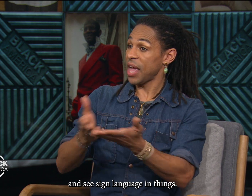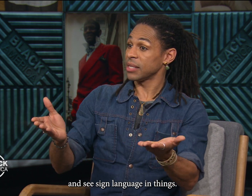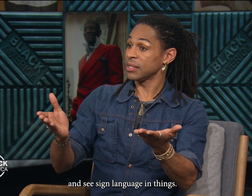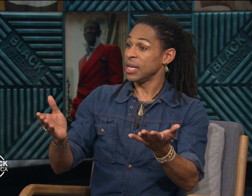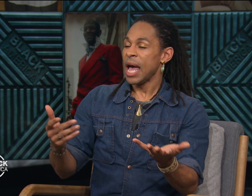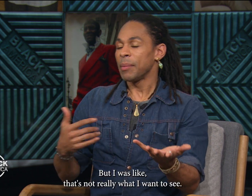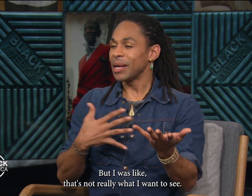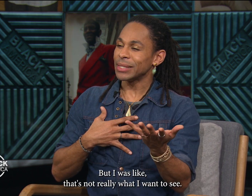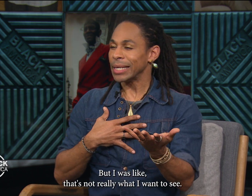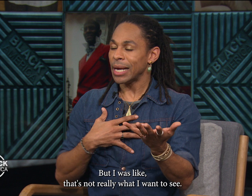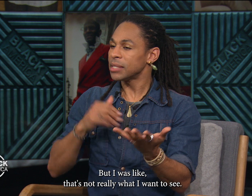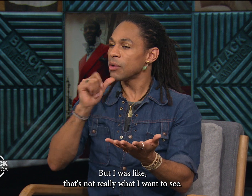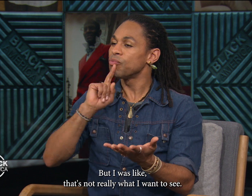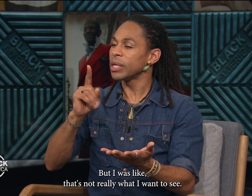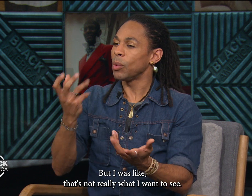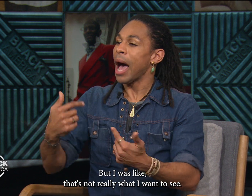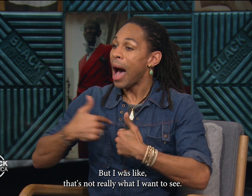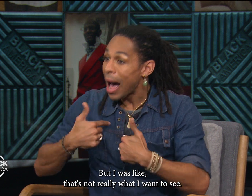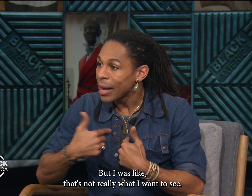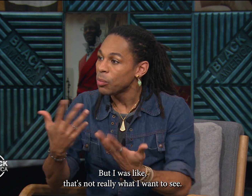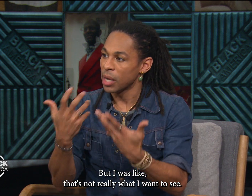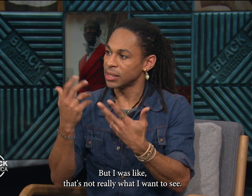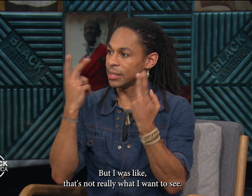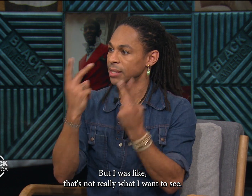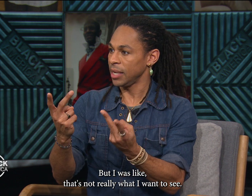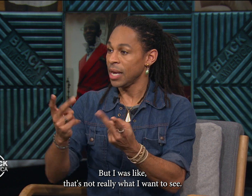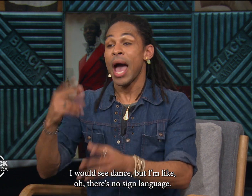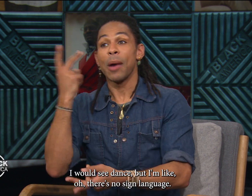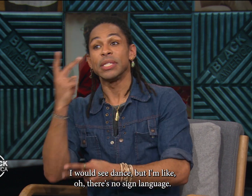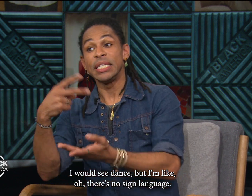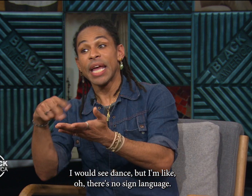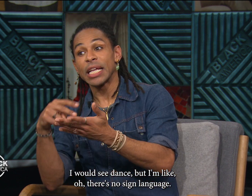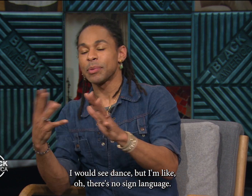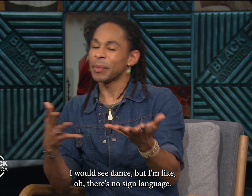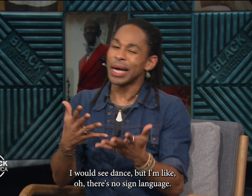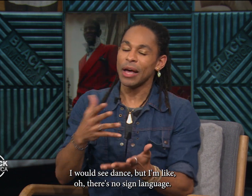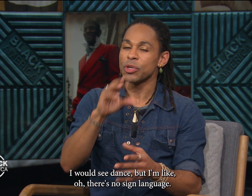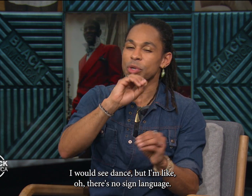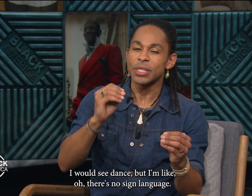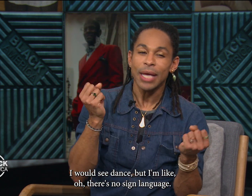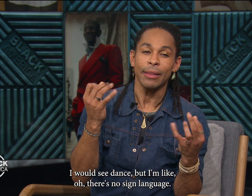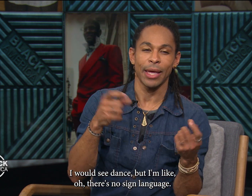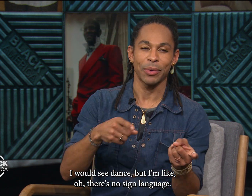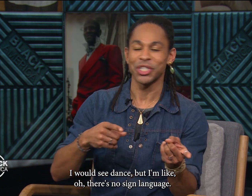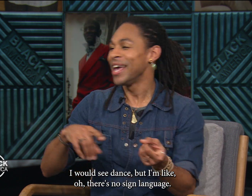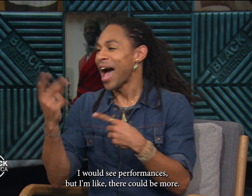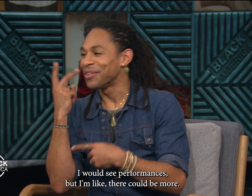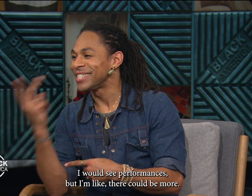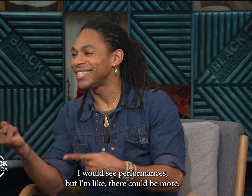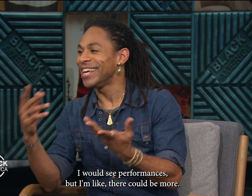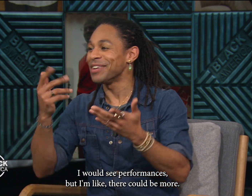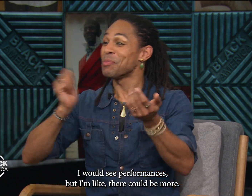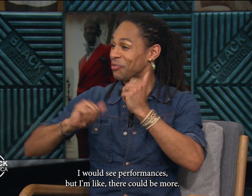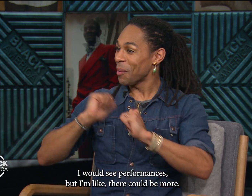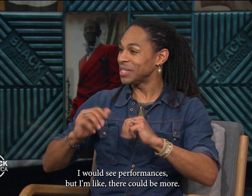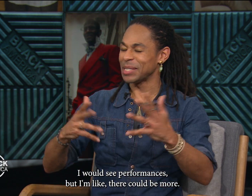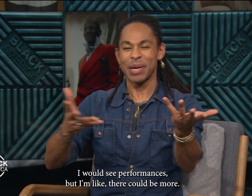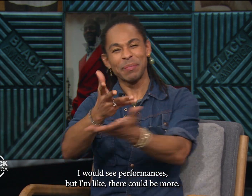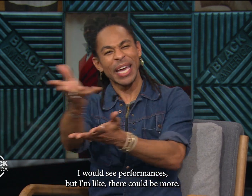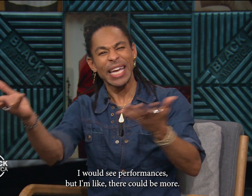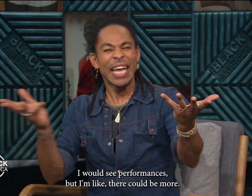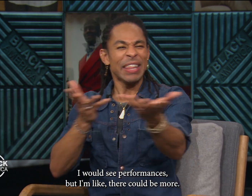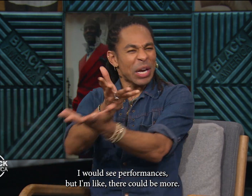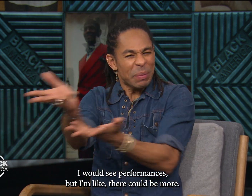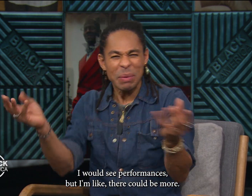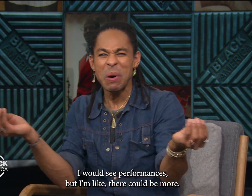in things. But I was like, it's not really what I want to see. I would see dance, but I'm like, there's no sign language. I would see performances,